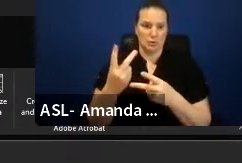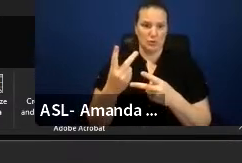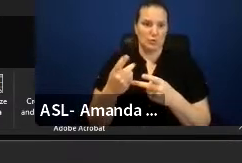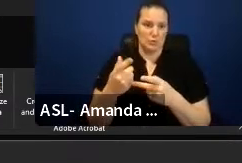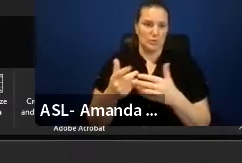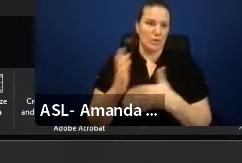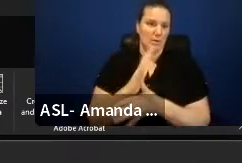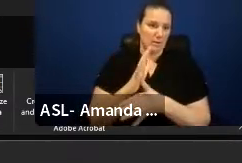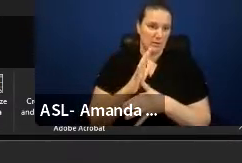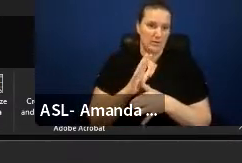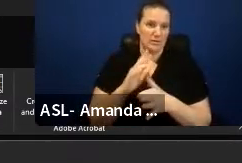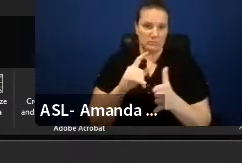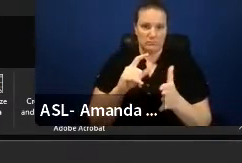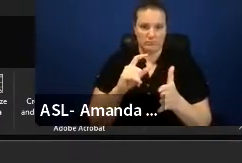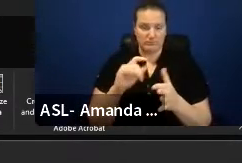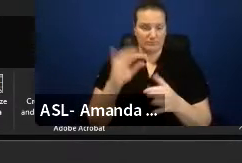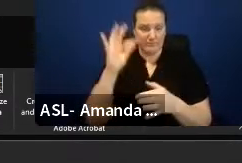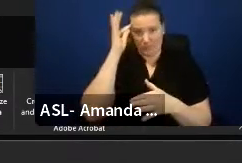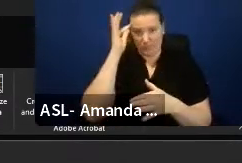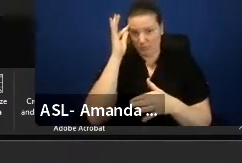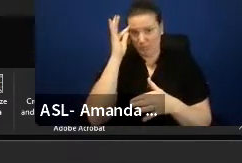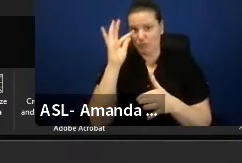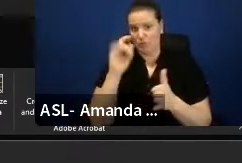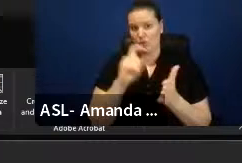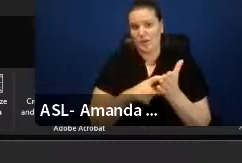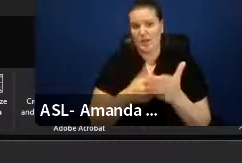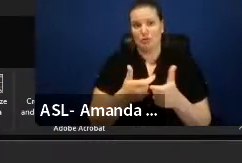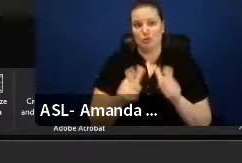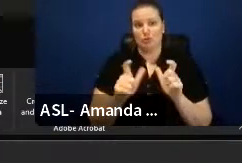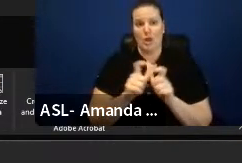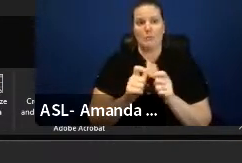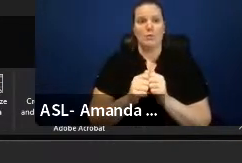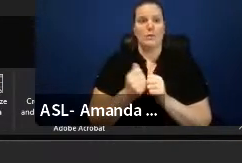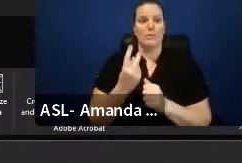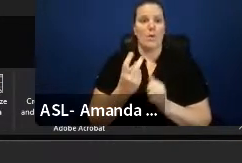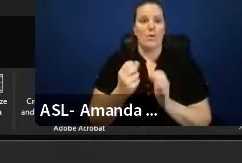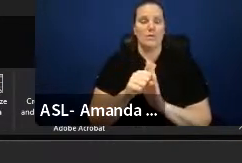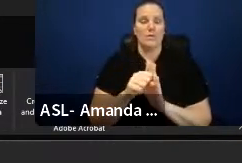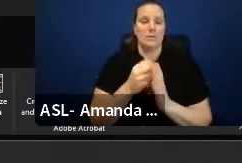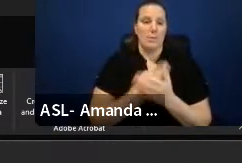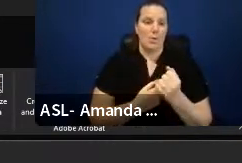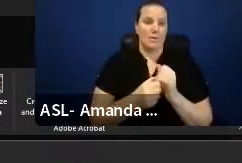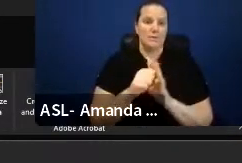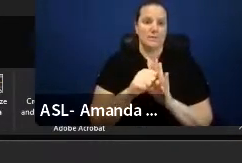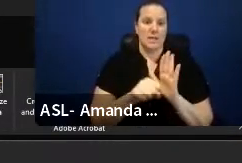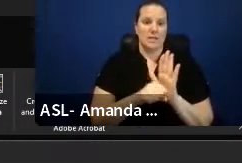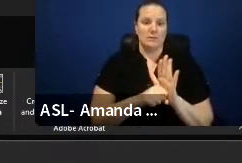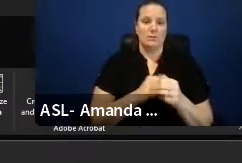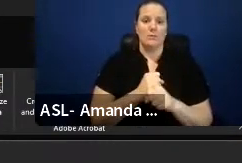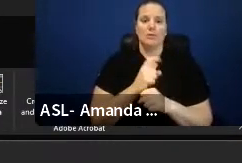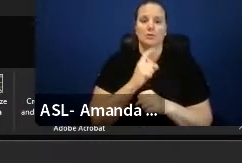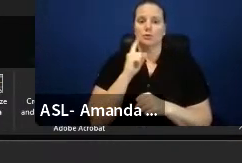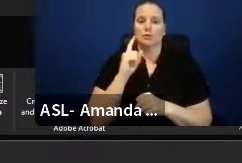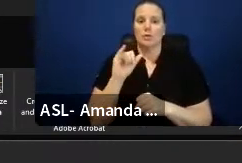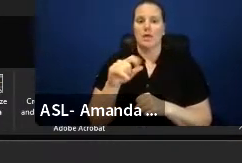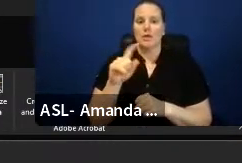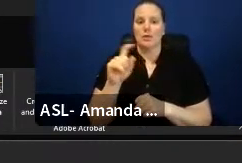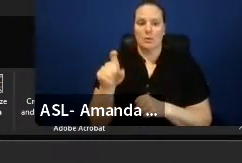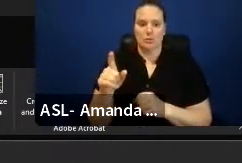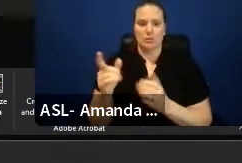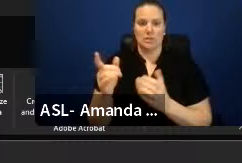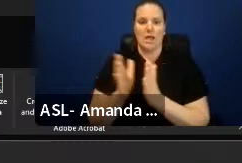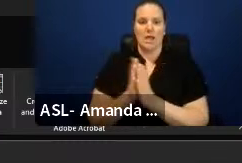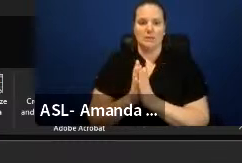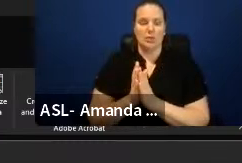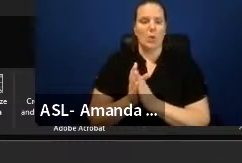recognized tribes in both states. And we will make sure that this question is asked.